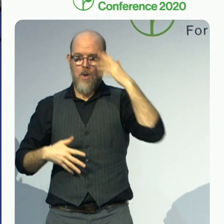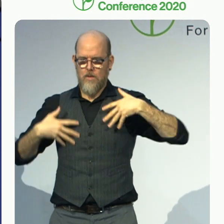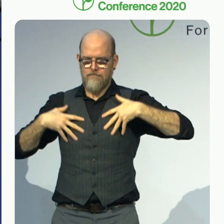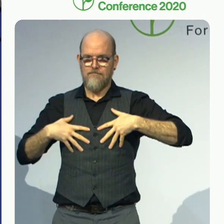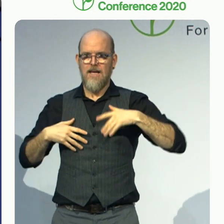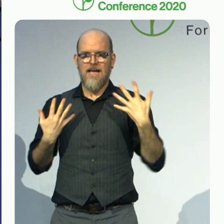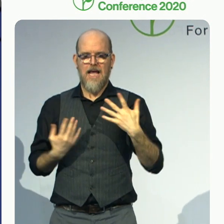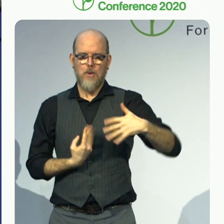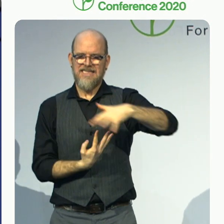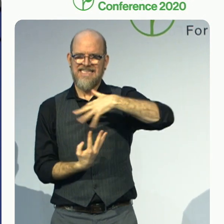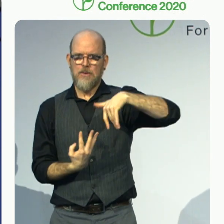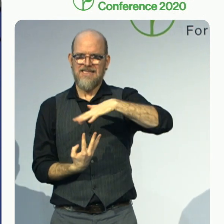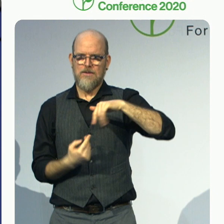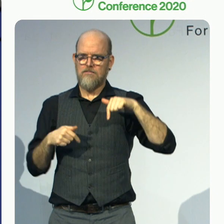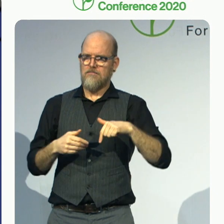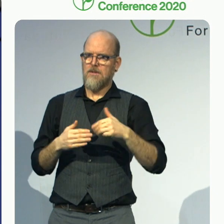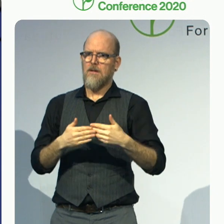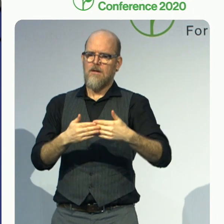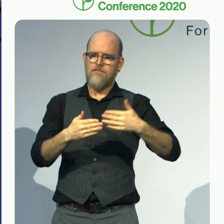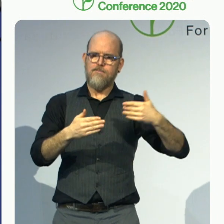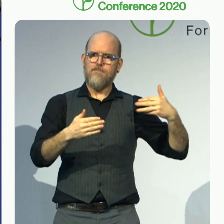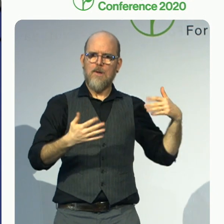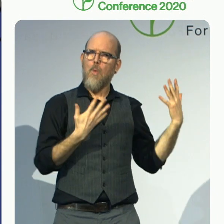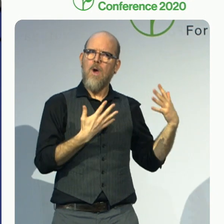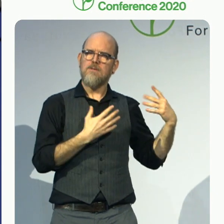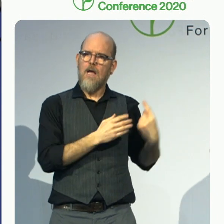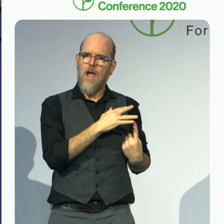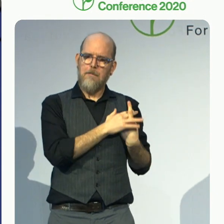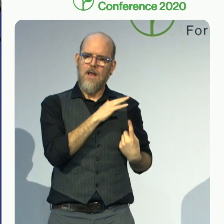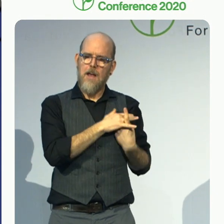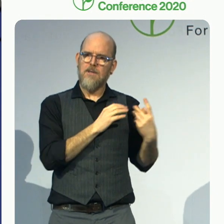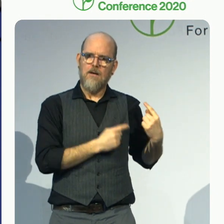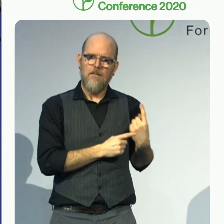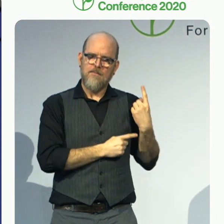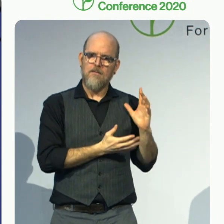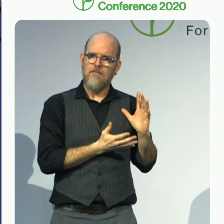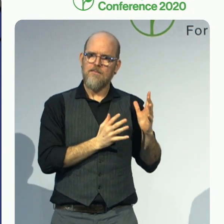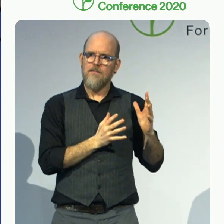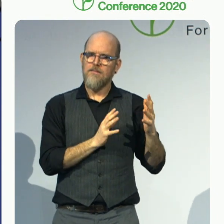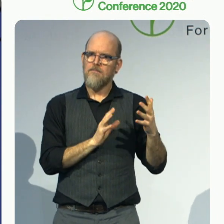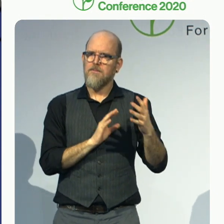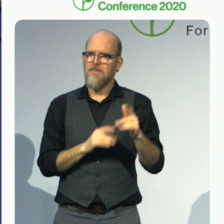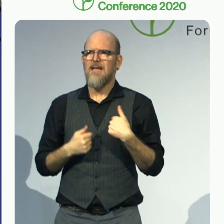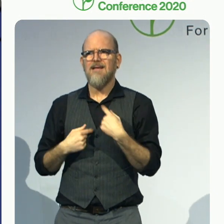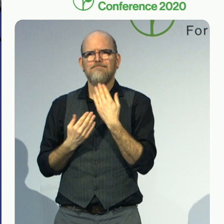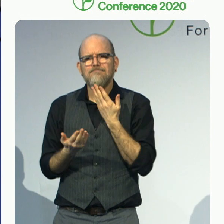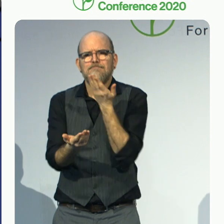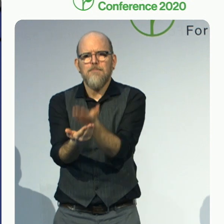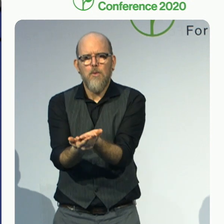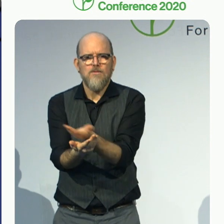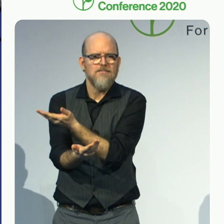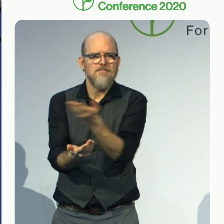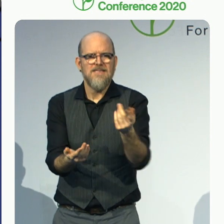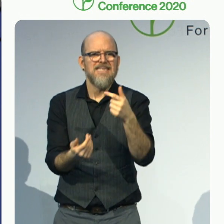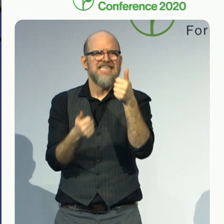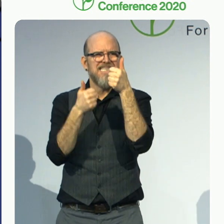got here. So I would encourage everybody to just take a look back historically and remember